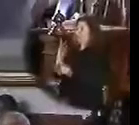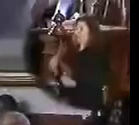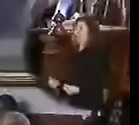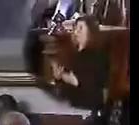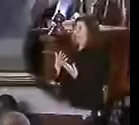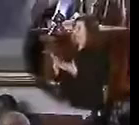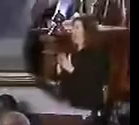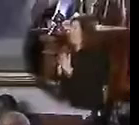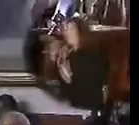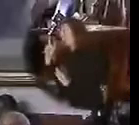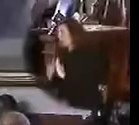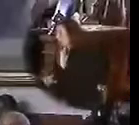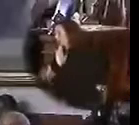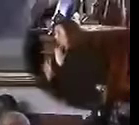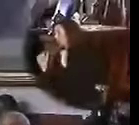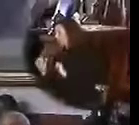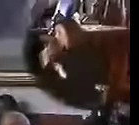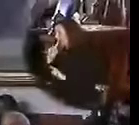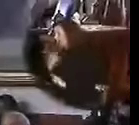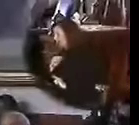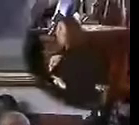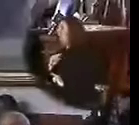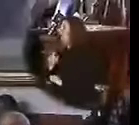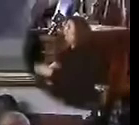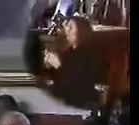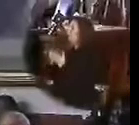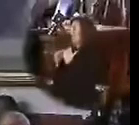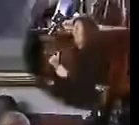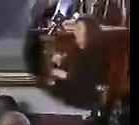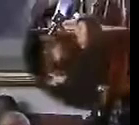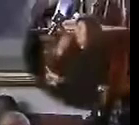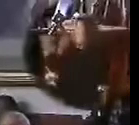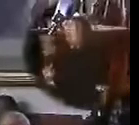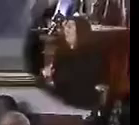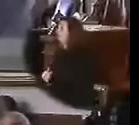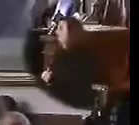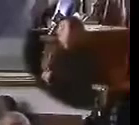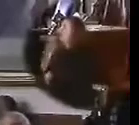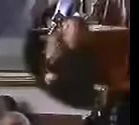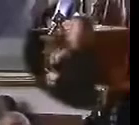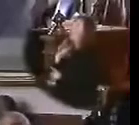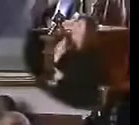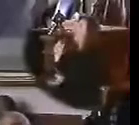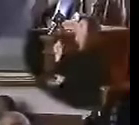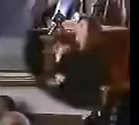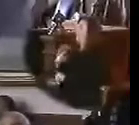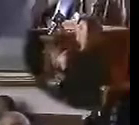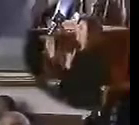not what your country can do for you, but what you can do for the country." And Ronald Reagan, although he may have had a different ideology,